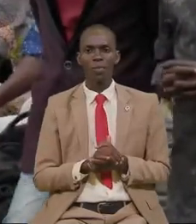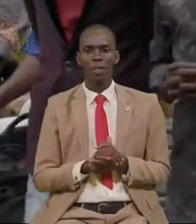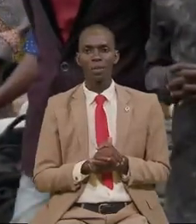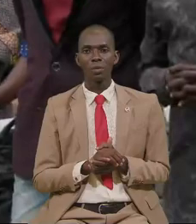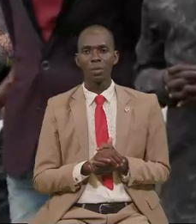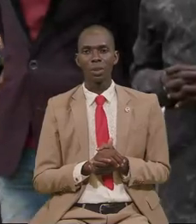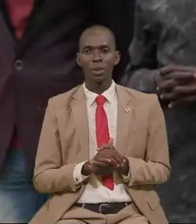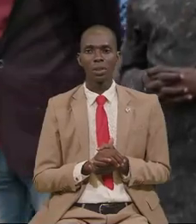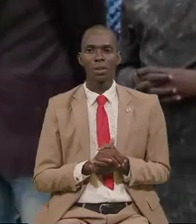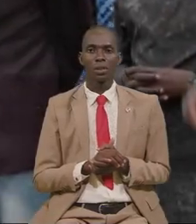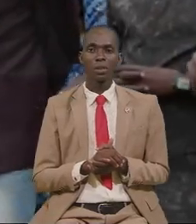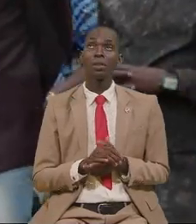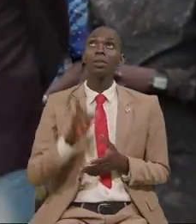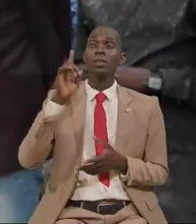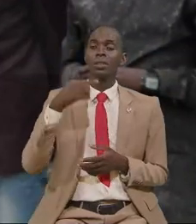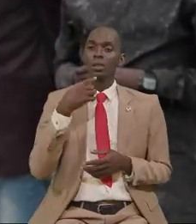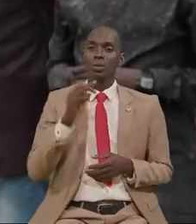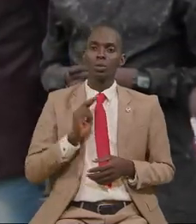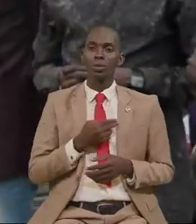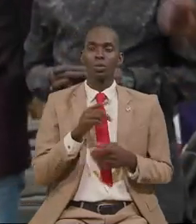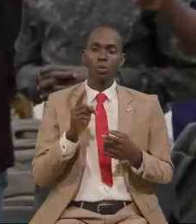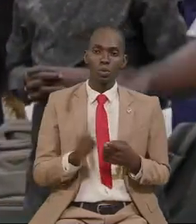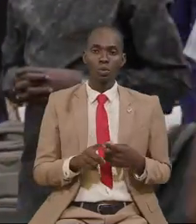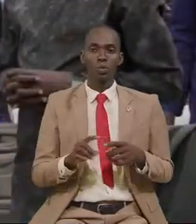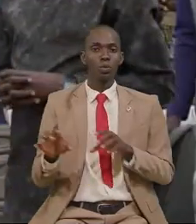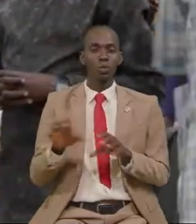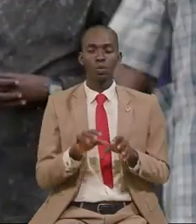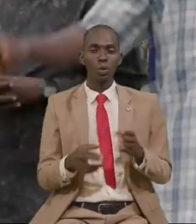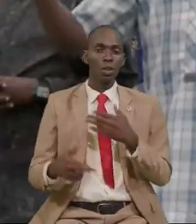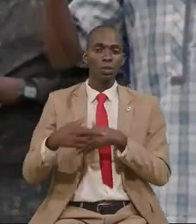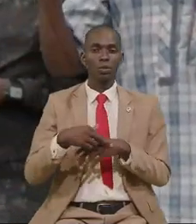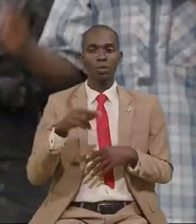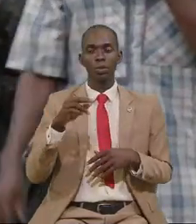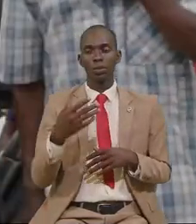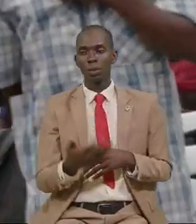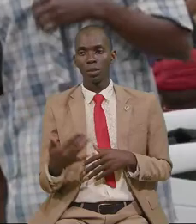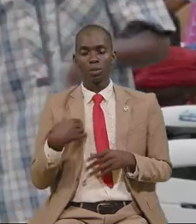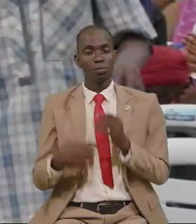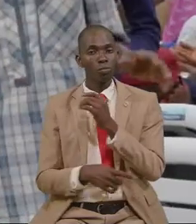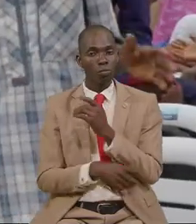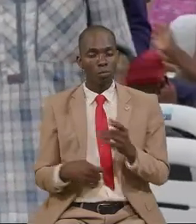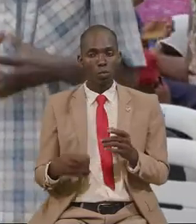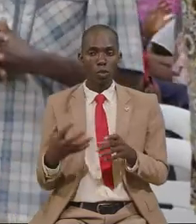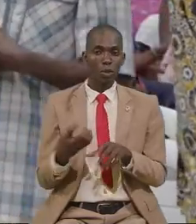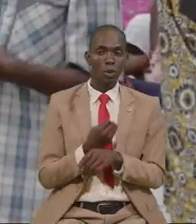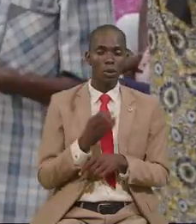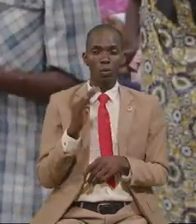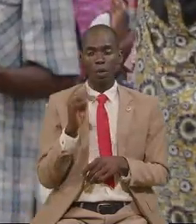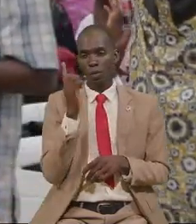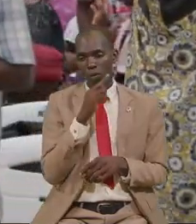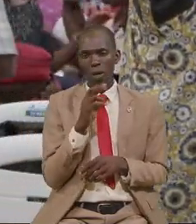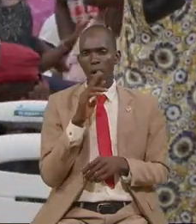He told us to make restitution. Have you observed that? Are you just piling up